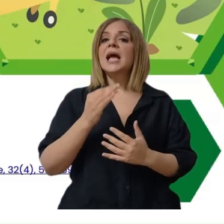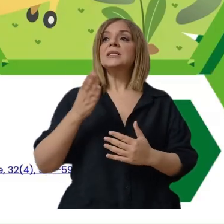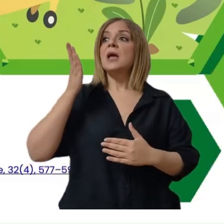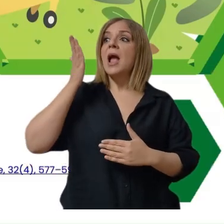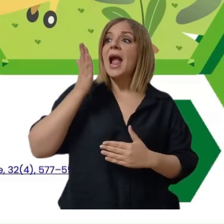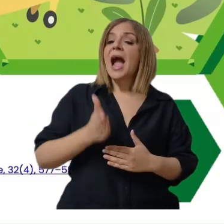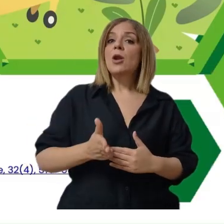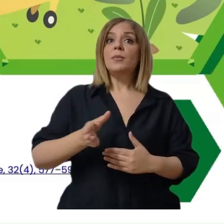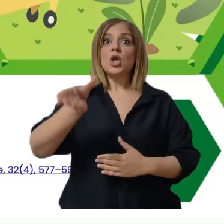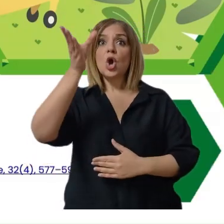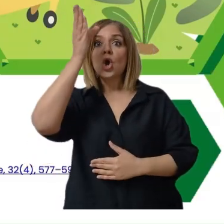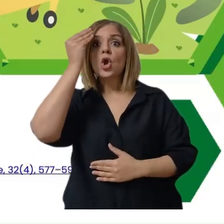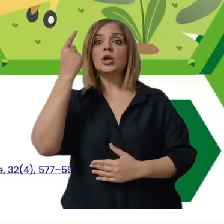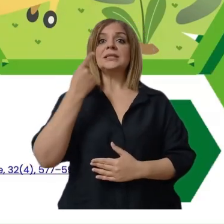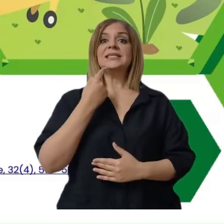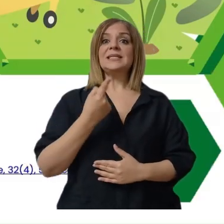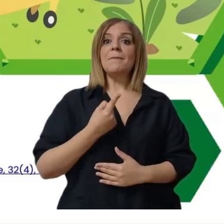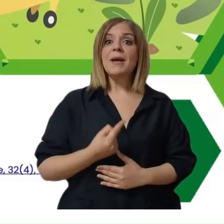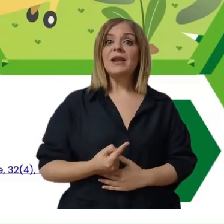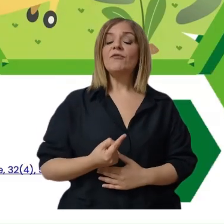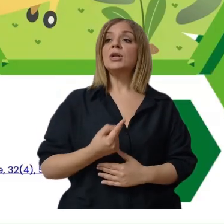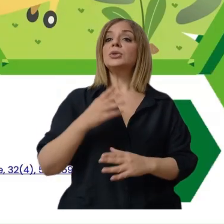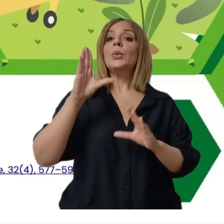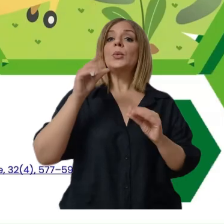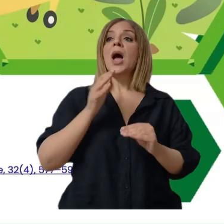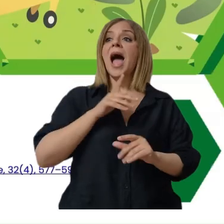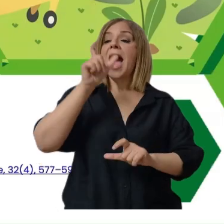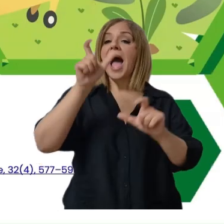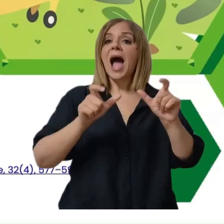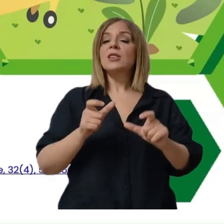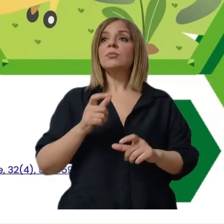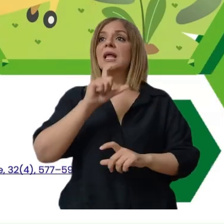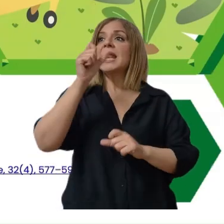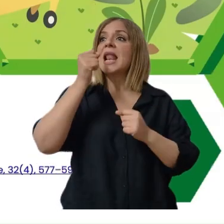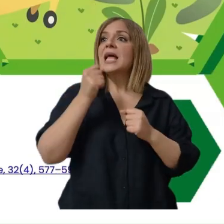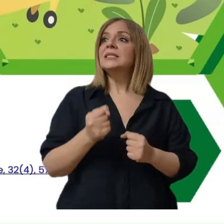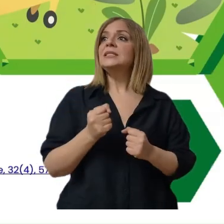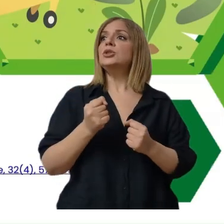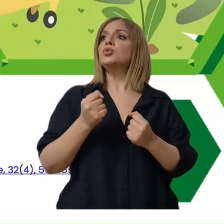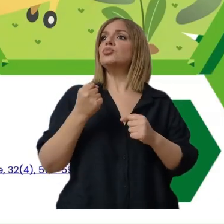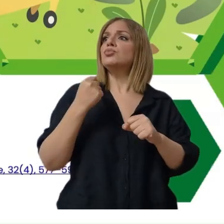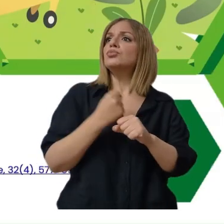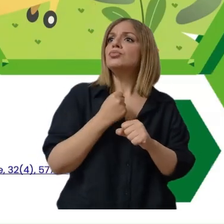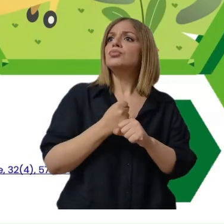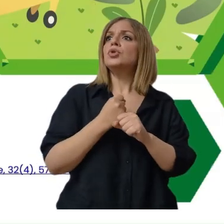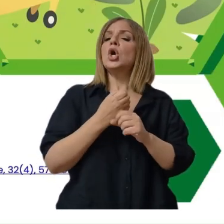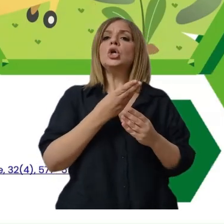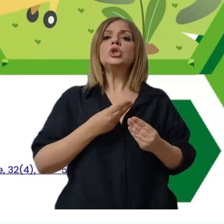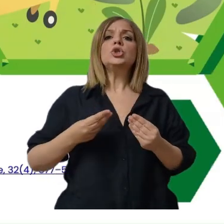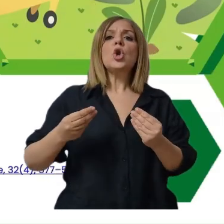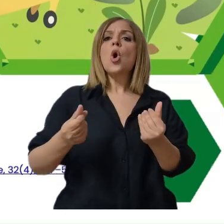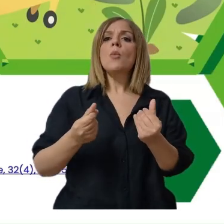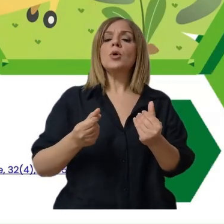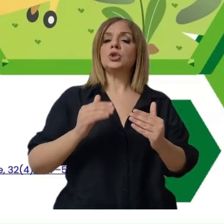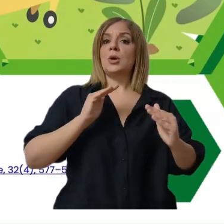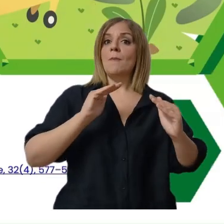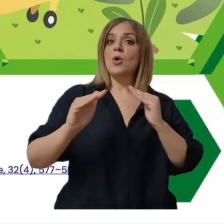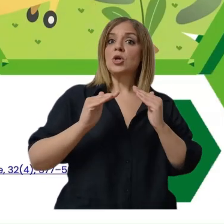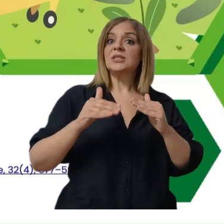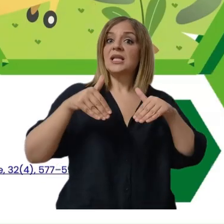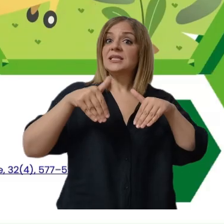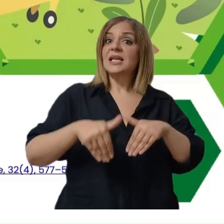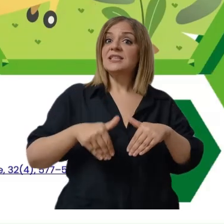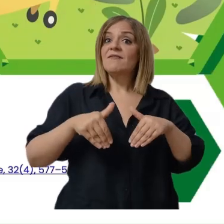abilities, knowledge, and attitudes that allow people to live and work in ways that respect the environment and